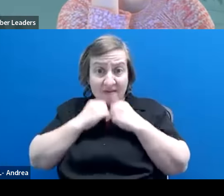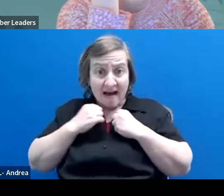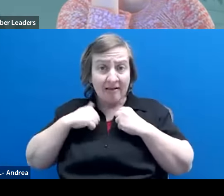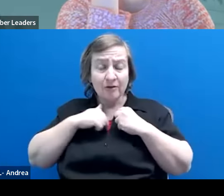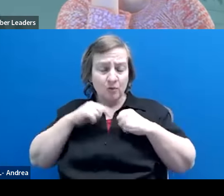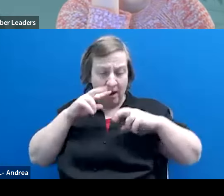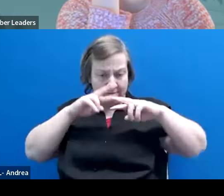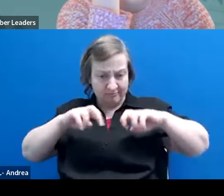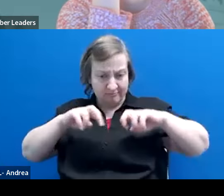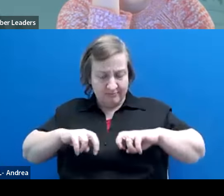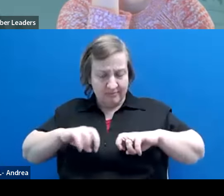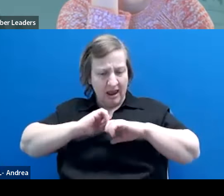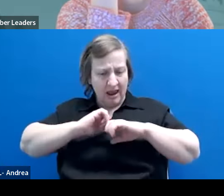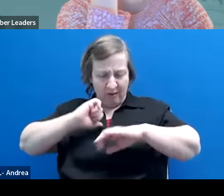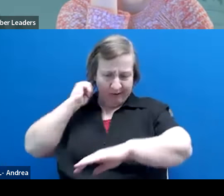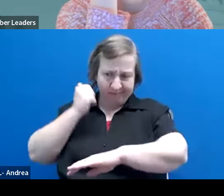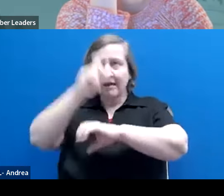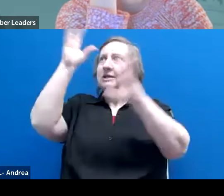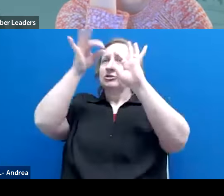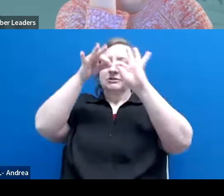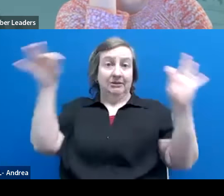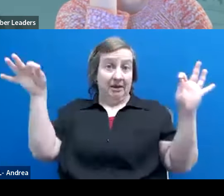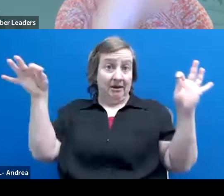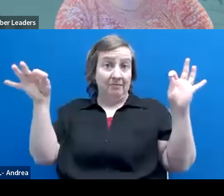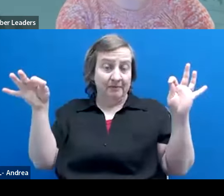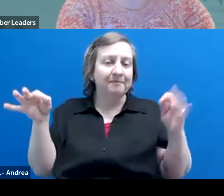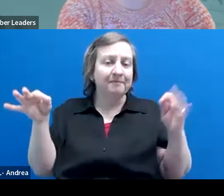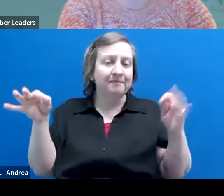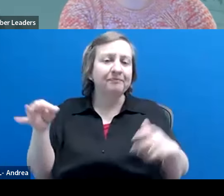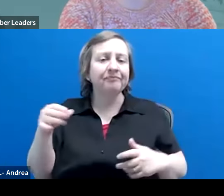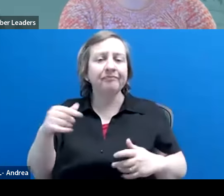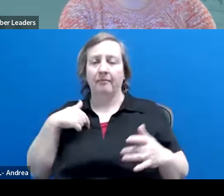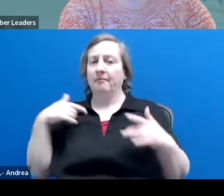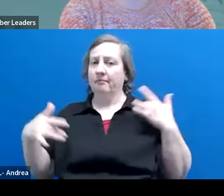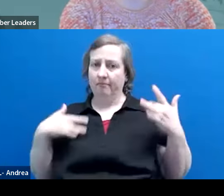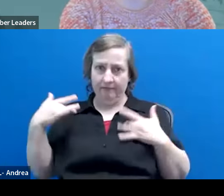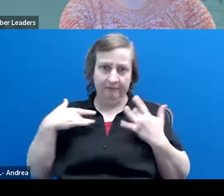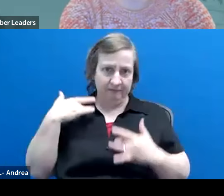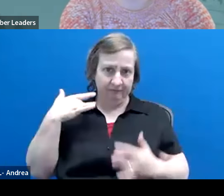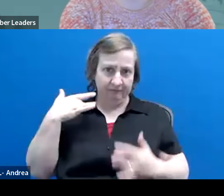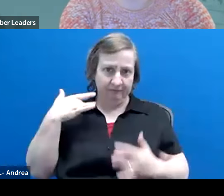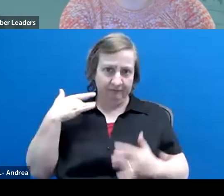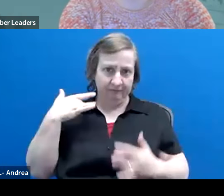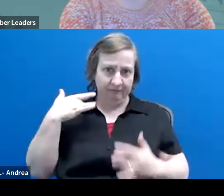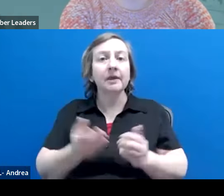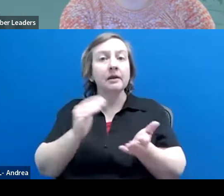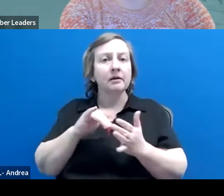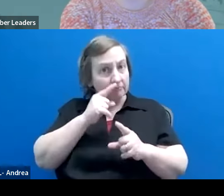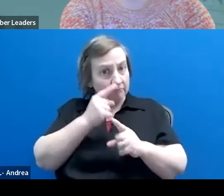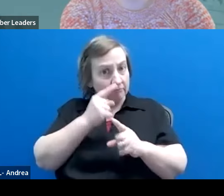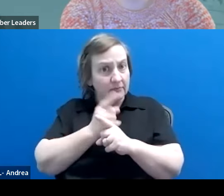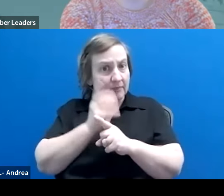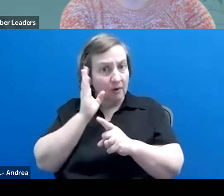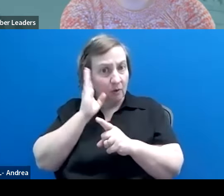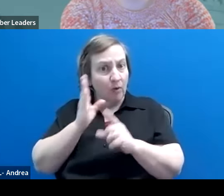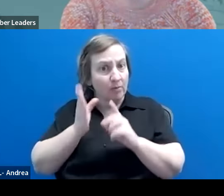put into more of a vision statement. So I'm excited. And again, is that accurate that we would be having that up